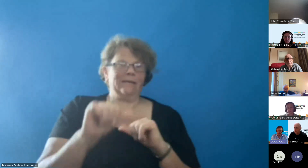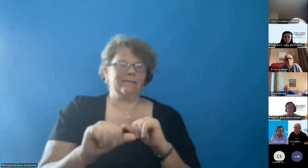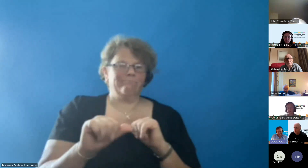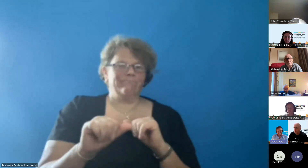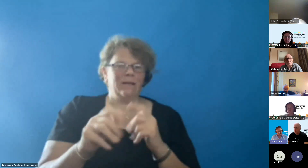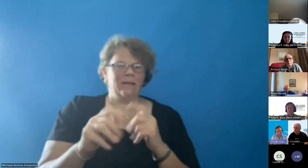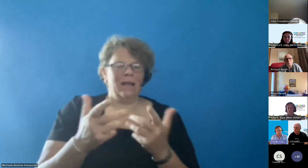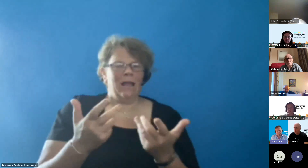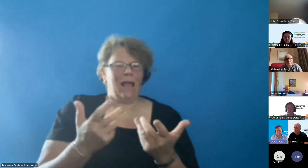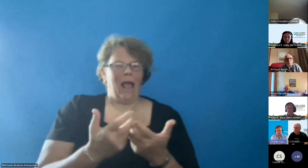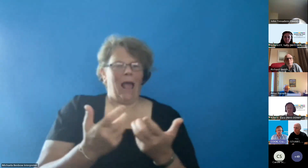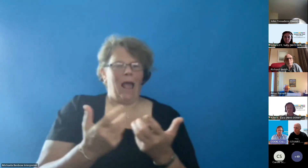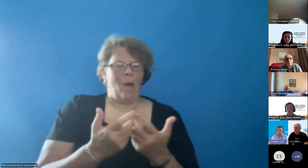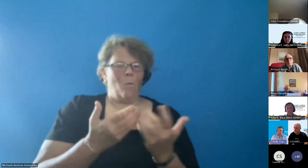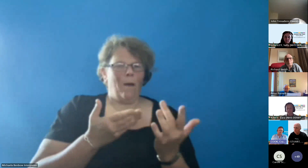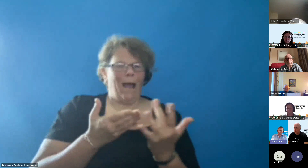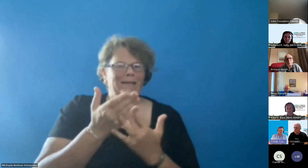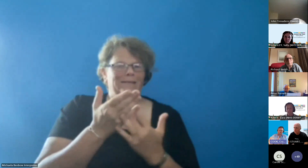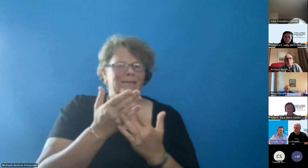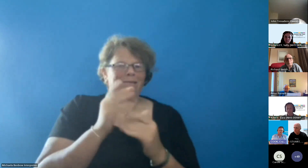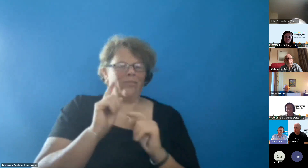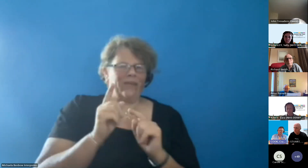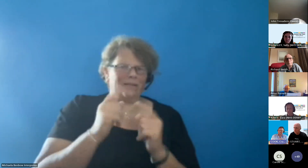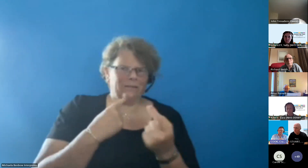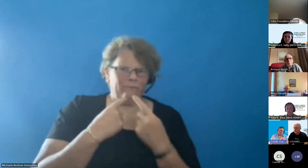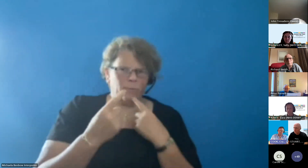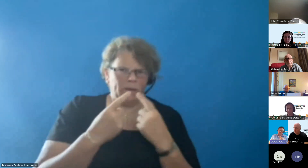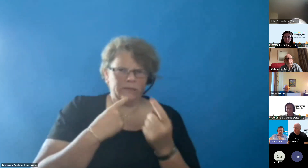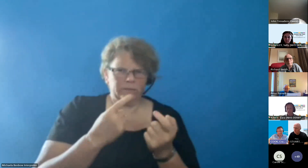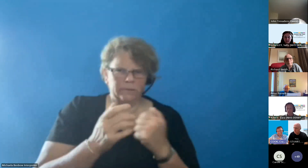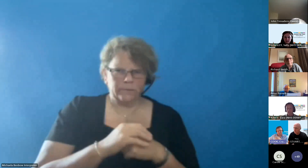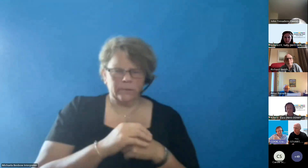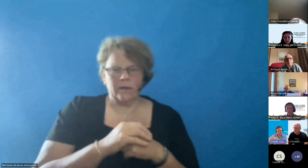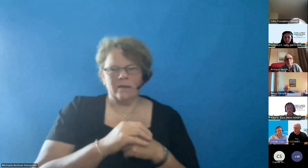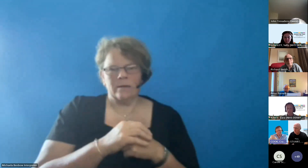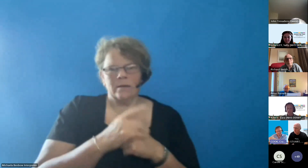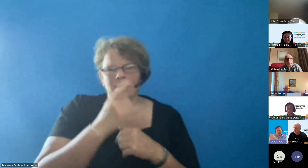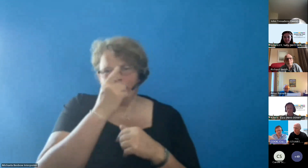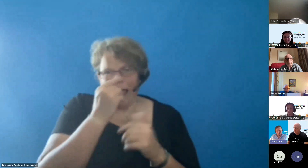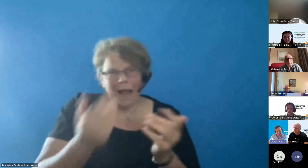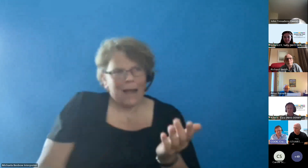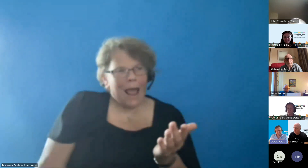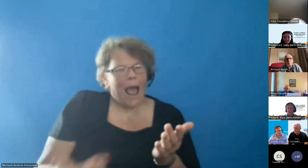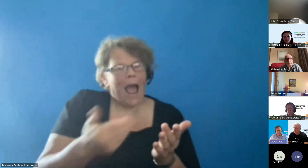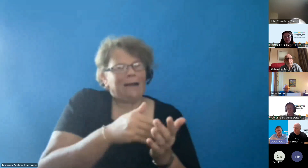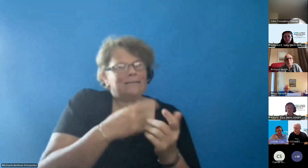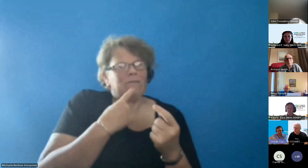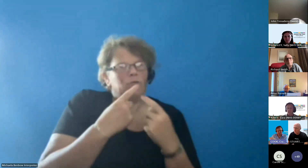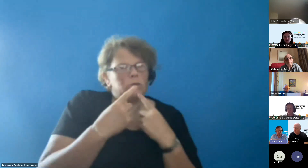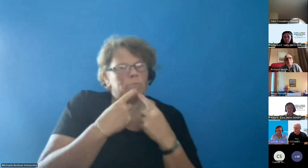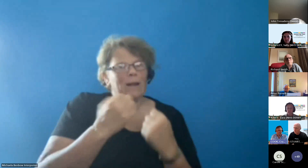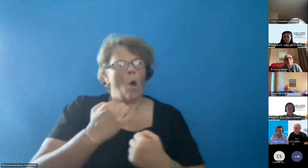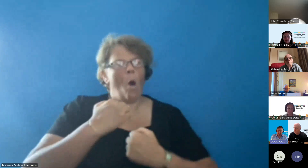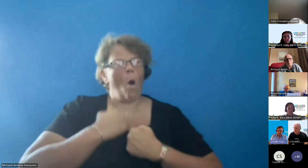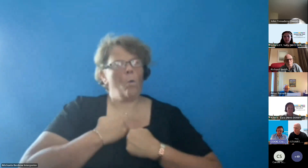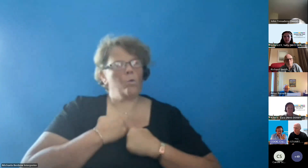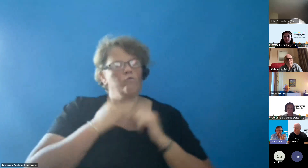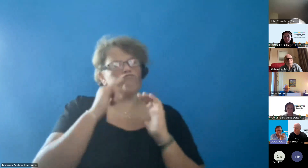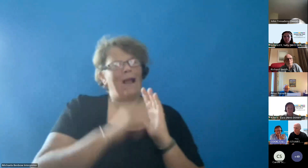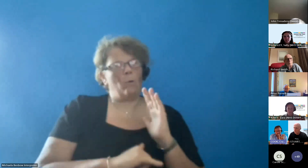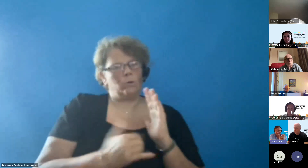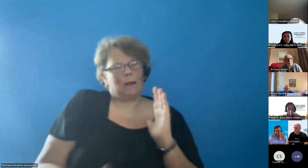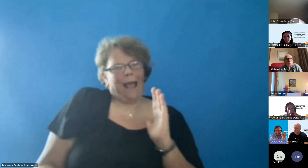citizens can access that information, and so that citizens can then also add information into their own record about their conditions.